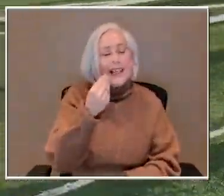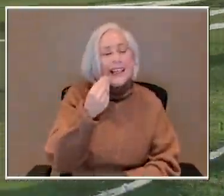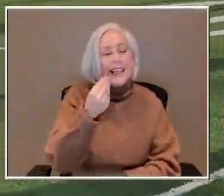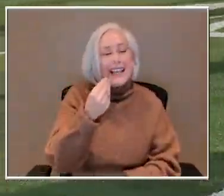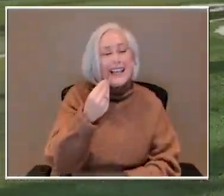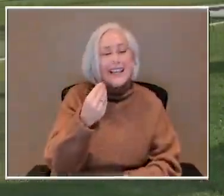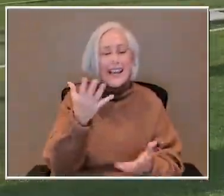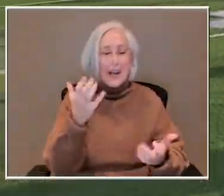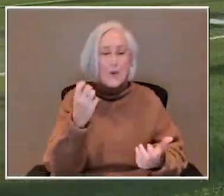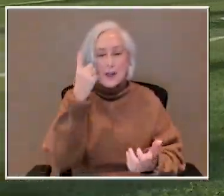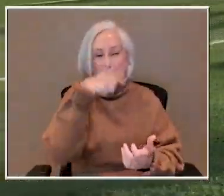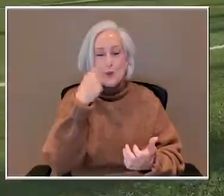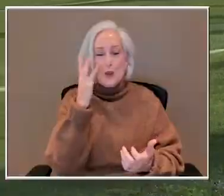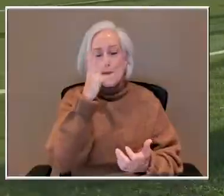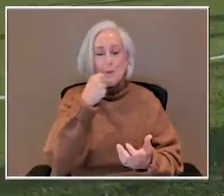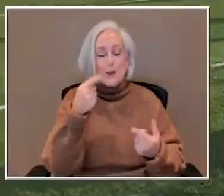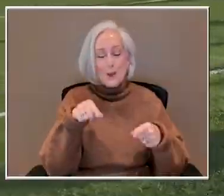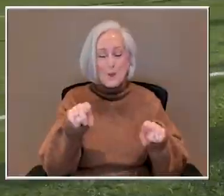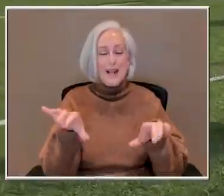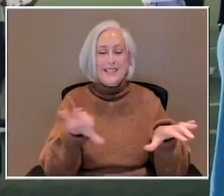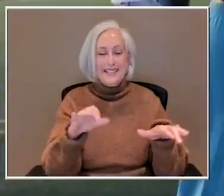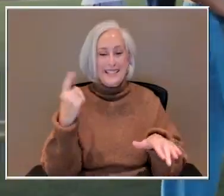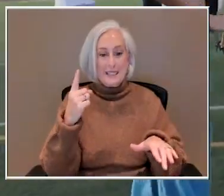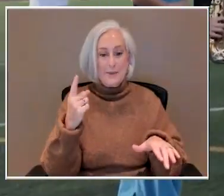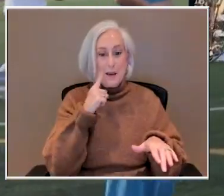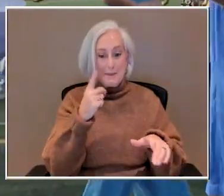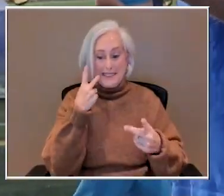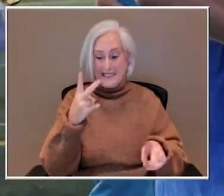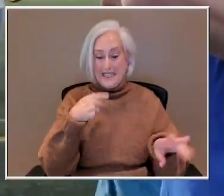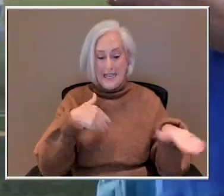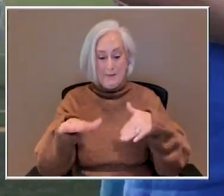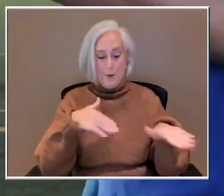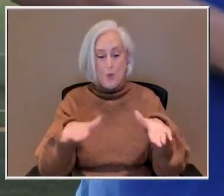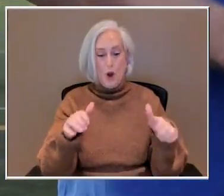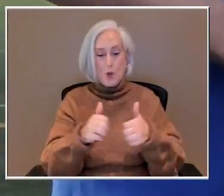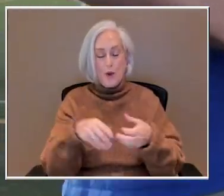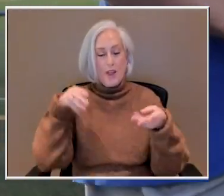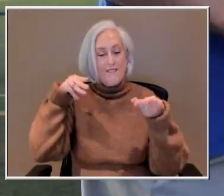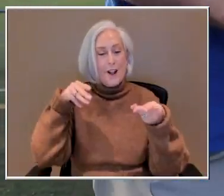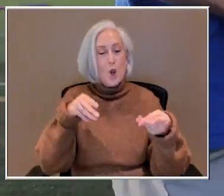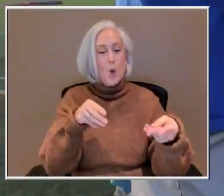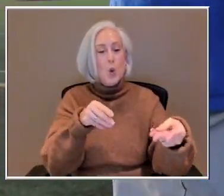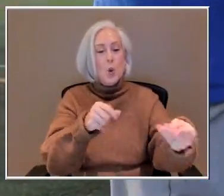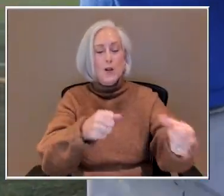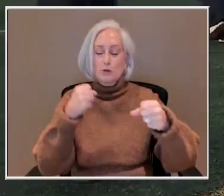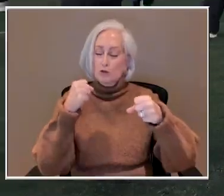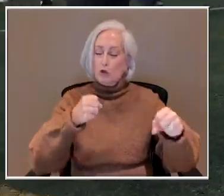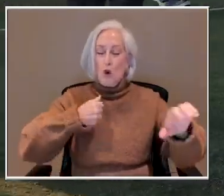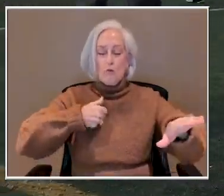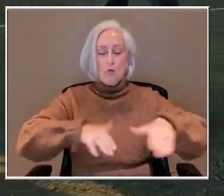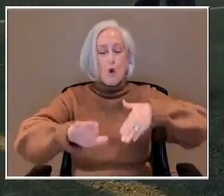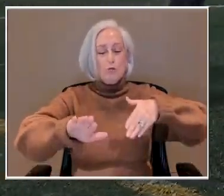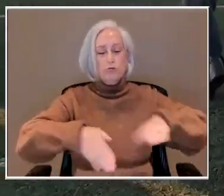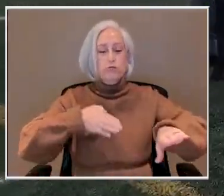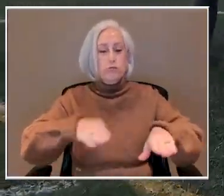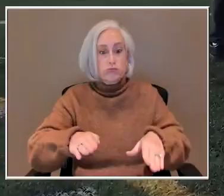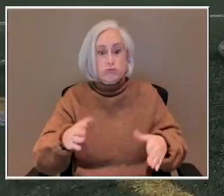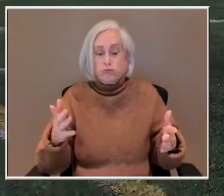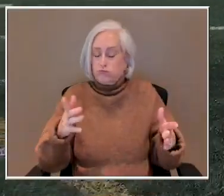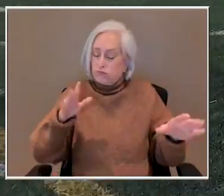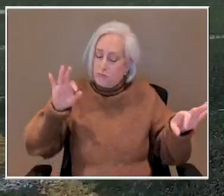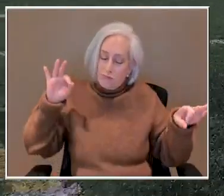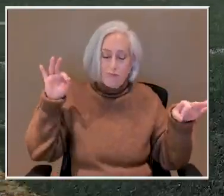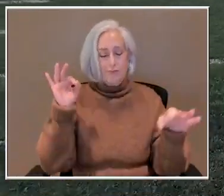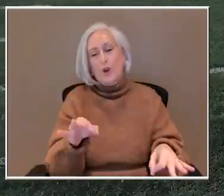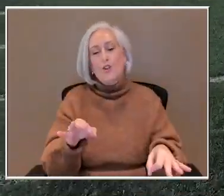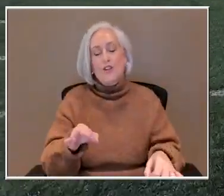doing something, but just seeing him walk with a nice, fluid, strong motion, I can't ask for anything more. I mean, right there, you wouldn't even know. I